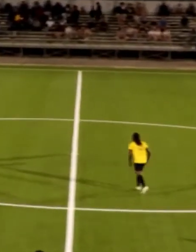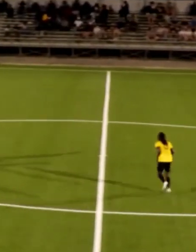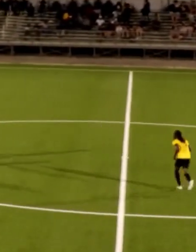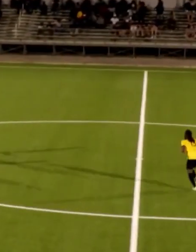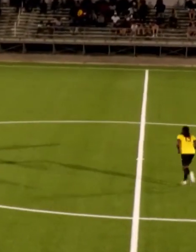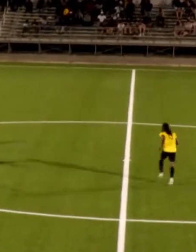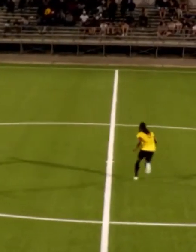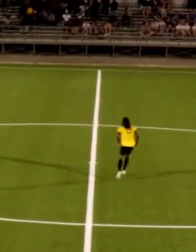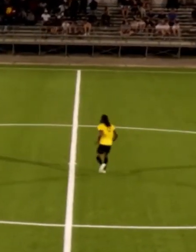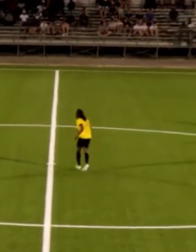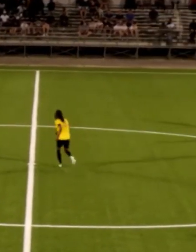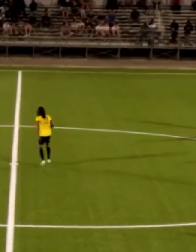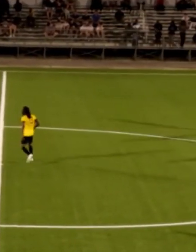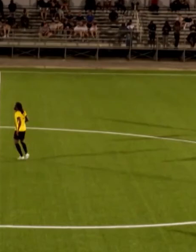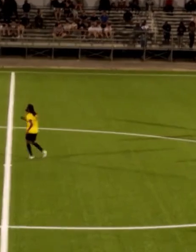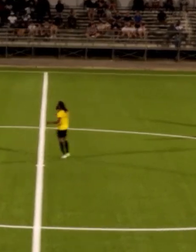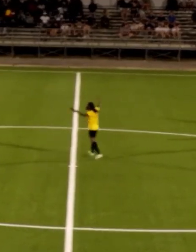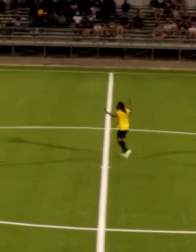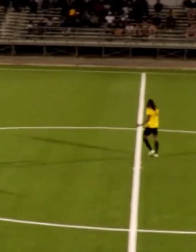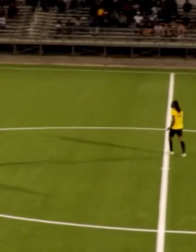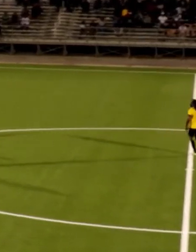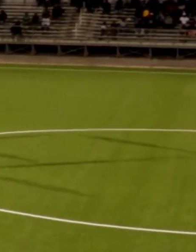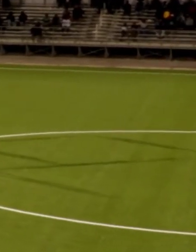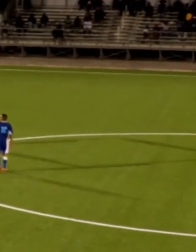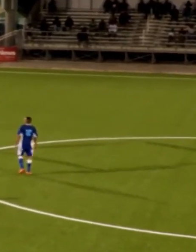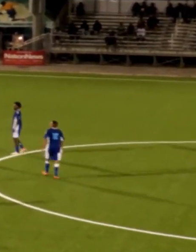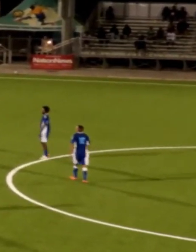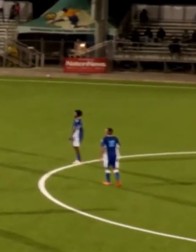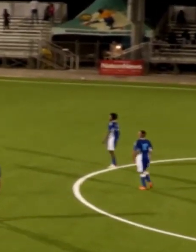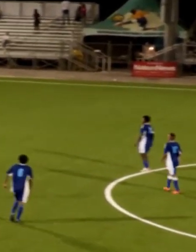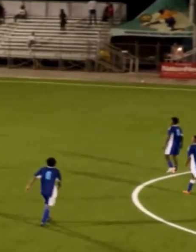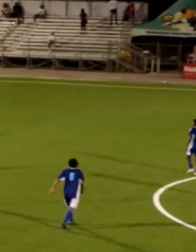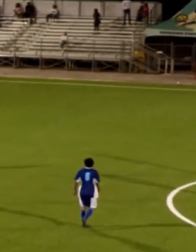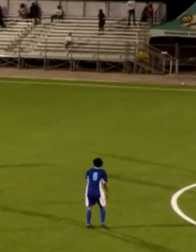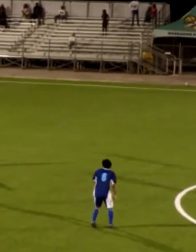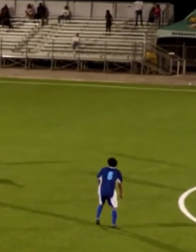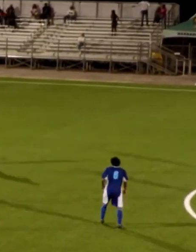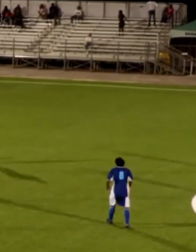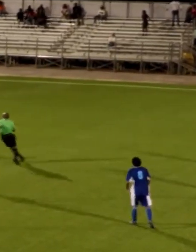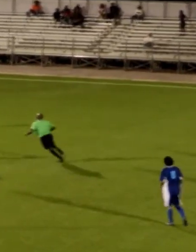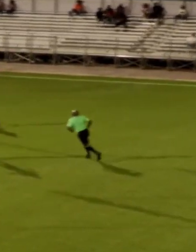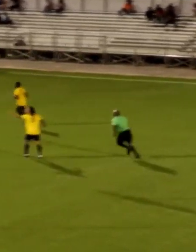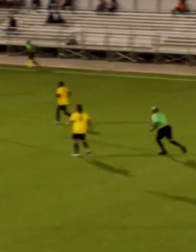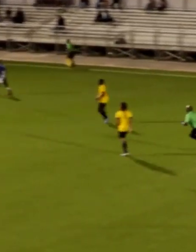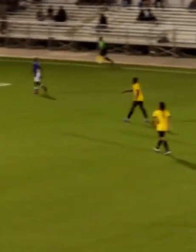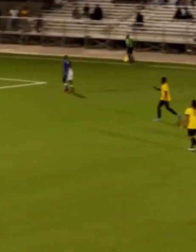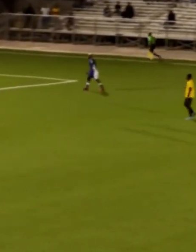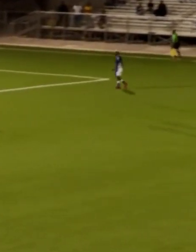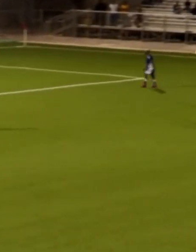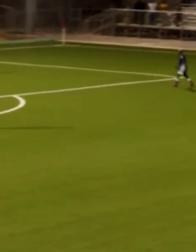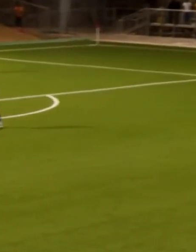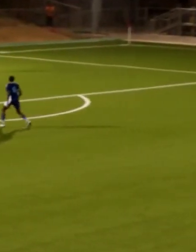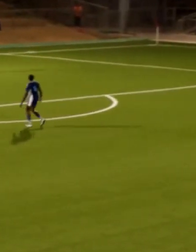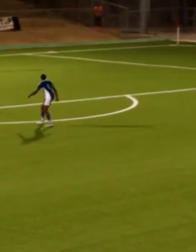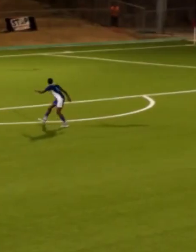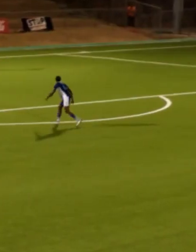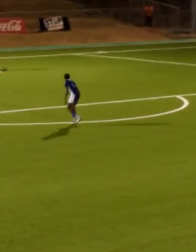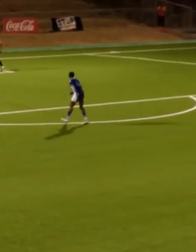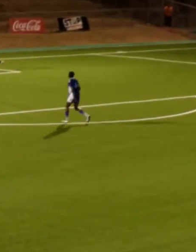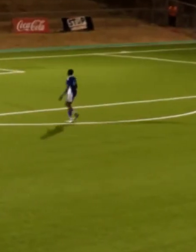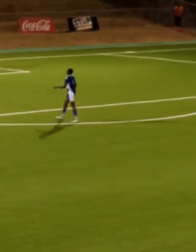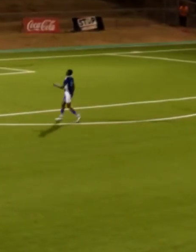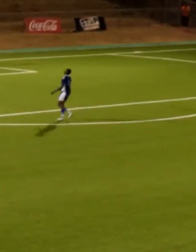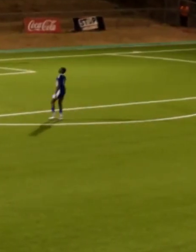do you even give Jaron Otherson free passage into the 18-yard box, and Dames pay the ultimate